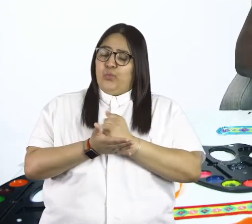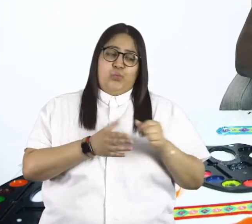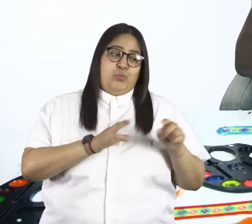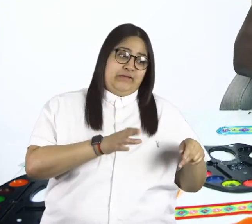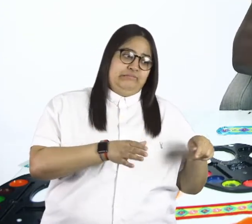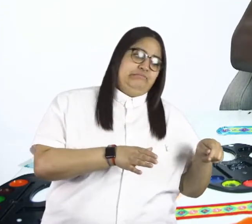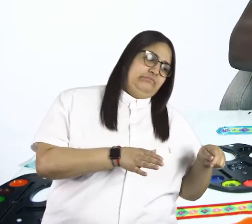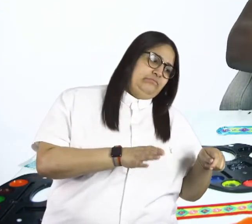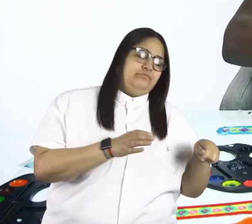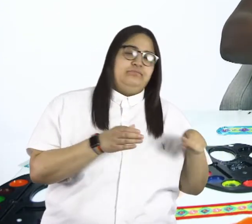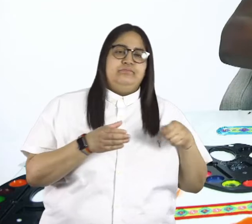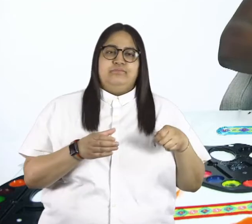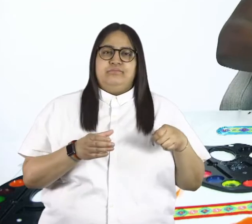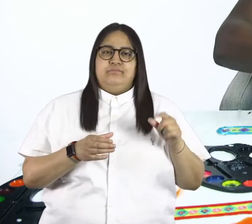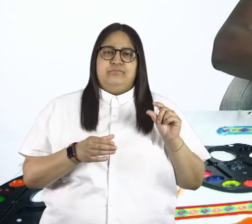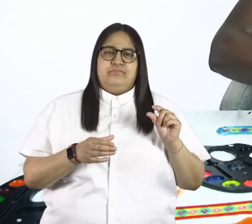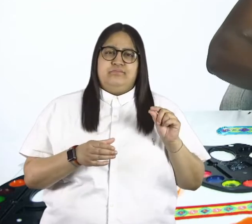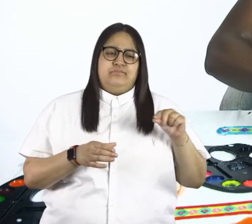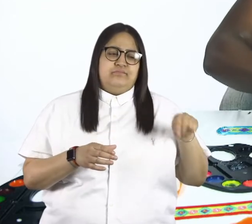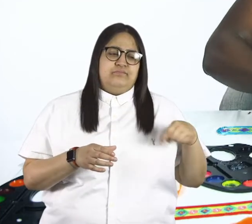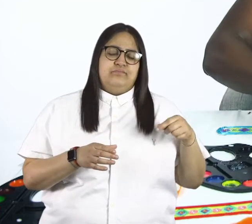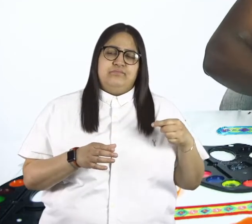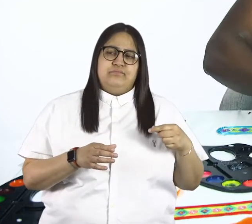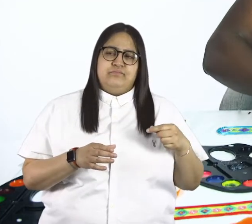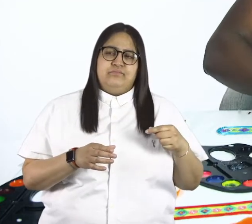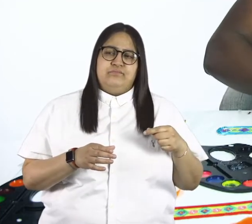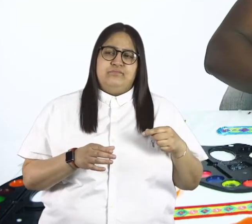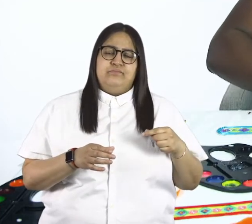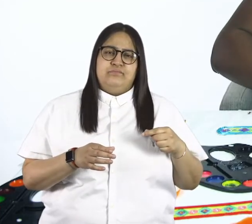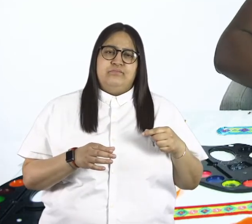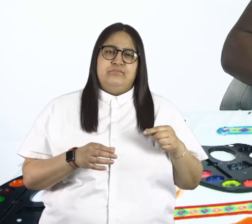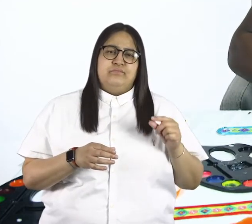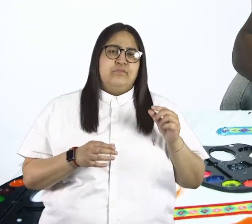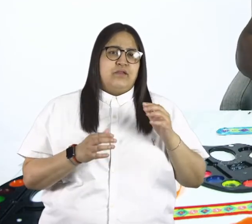and you're just gonna you're gonna get a huge amount